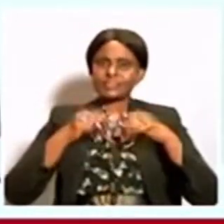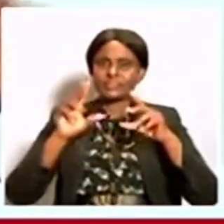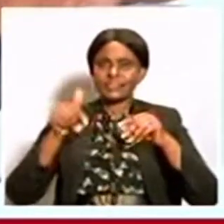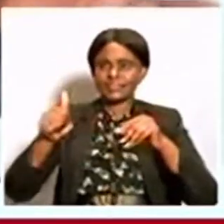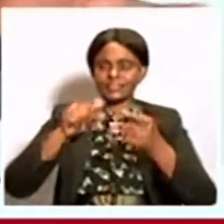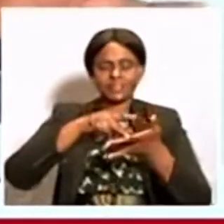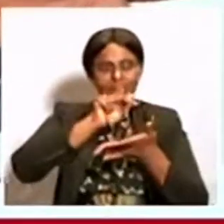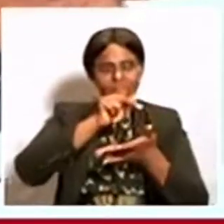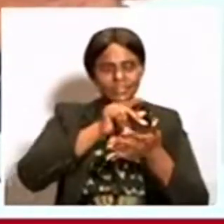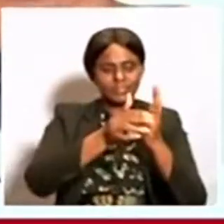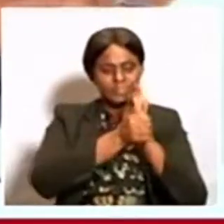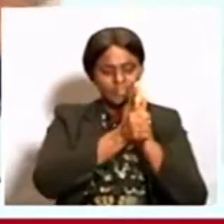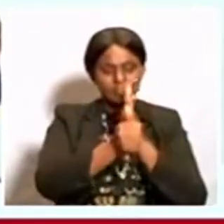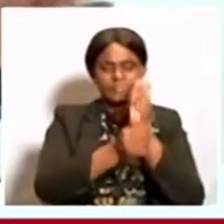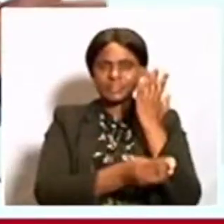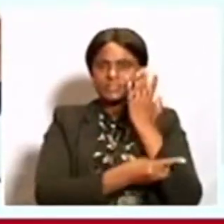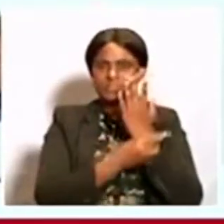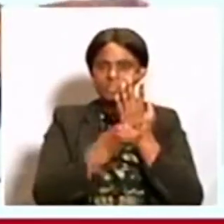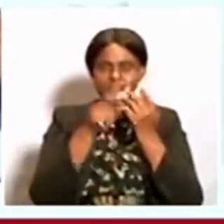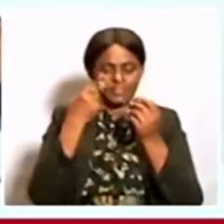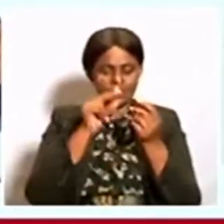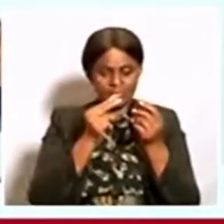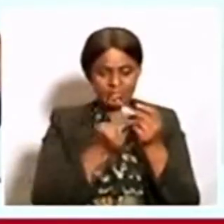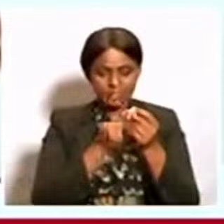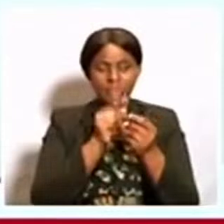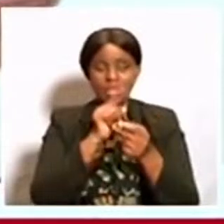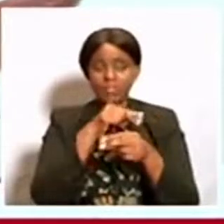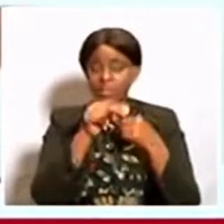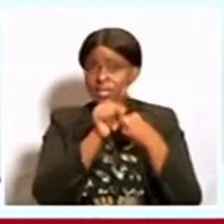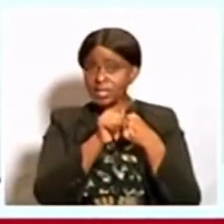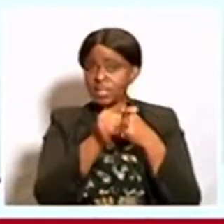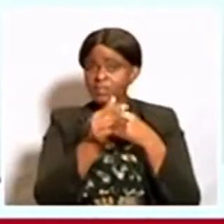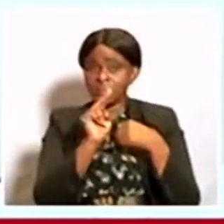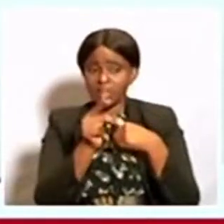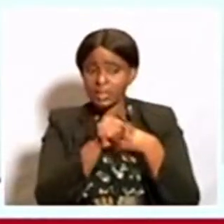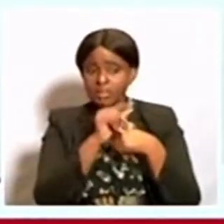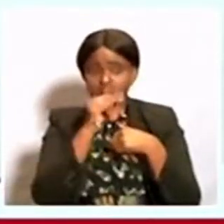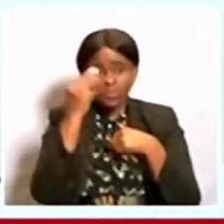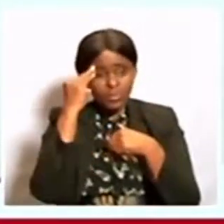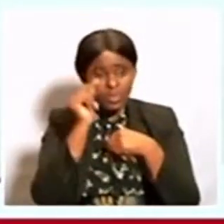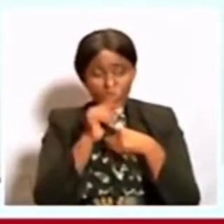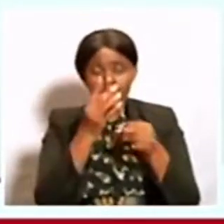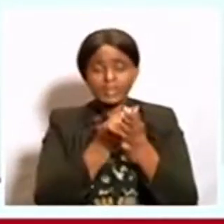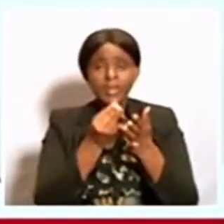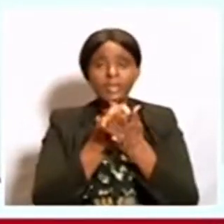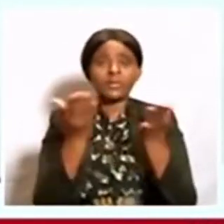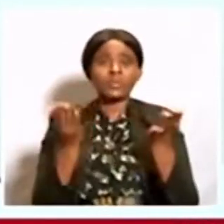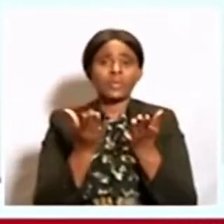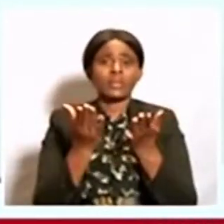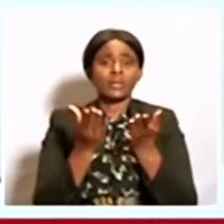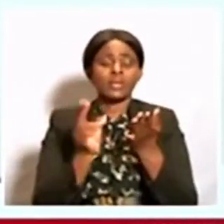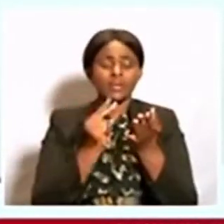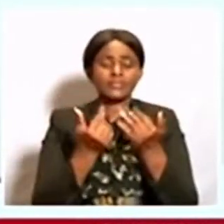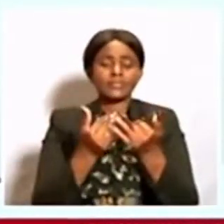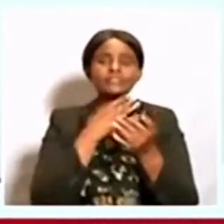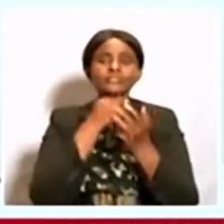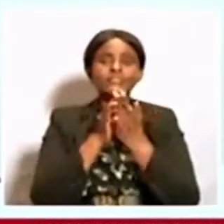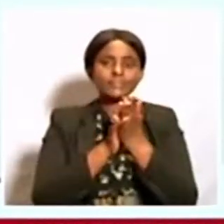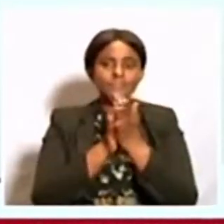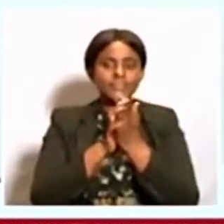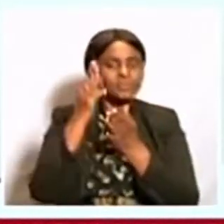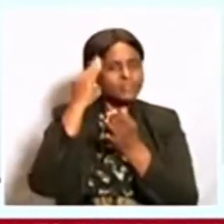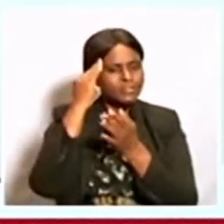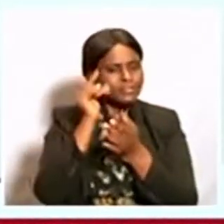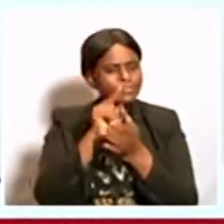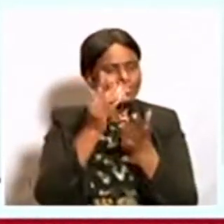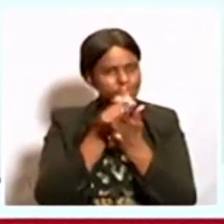paid the skills. To us, it's outstanding. We don't know where it is. And we'll be very interested to know